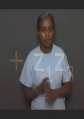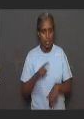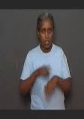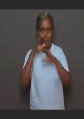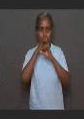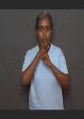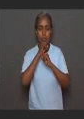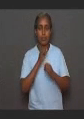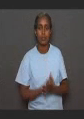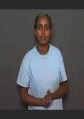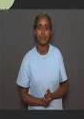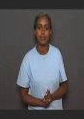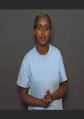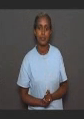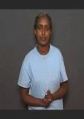Time's up!